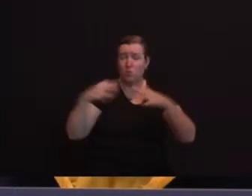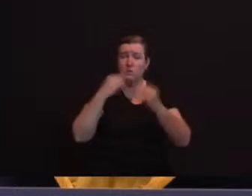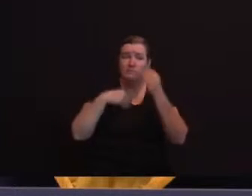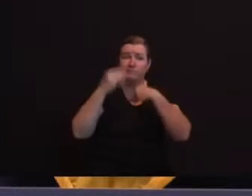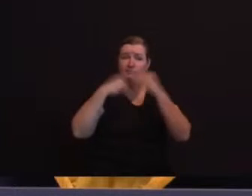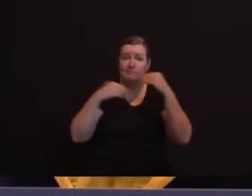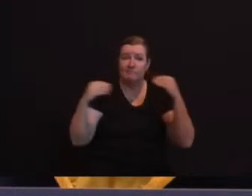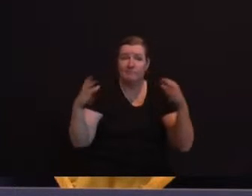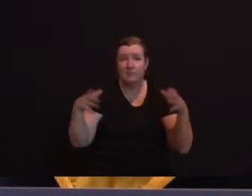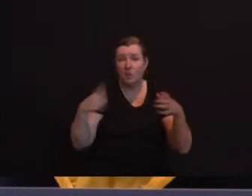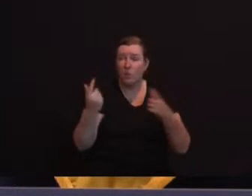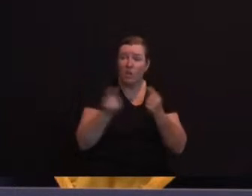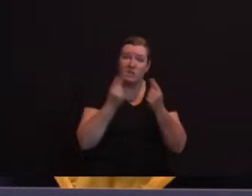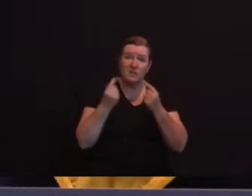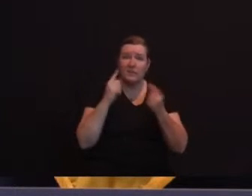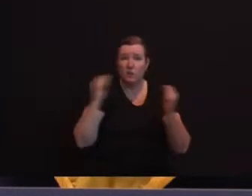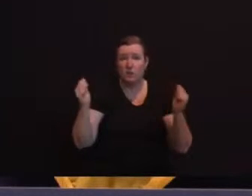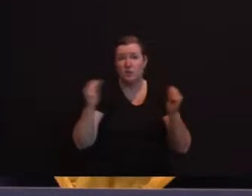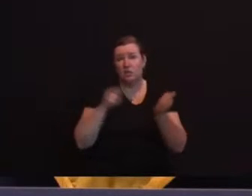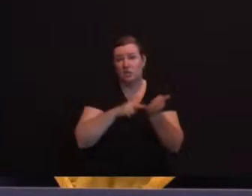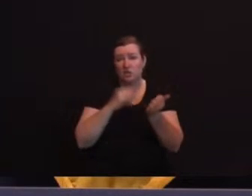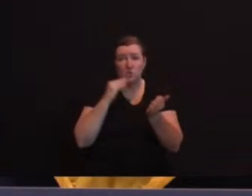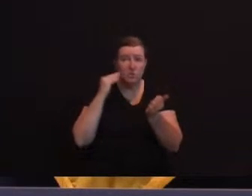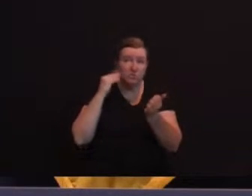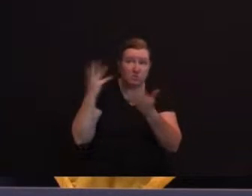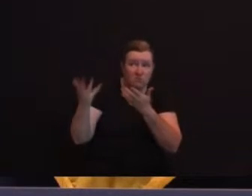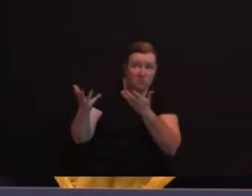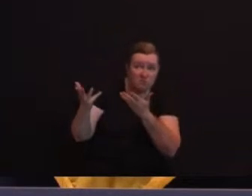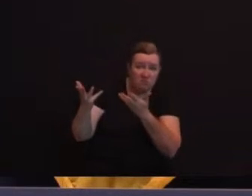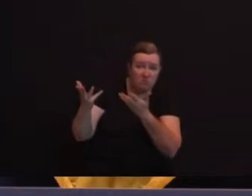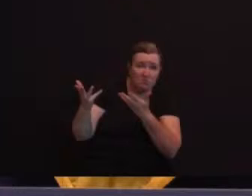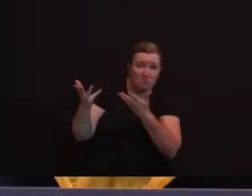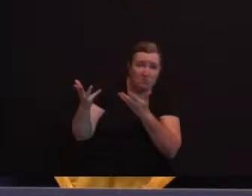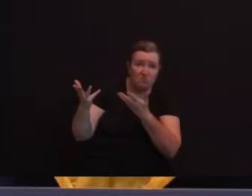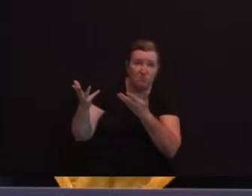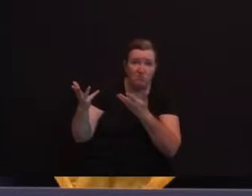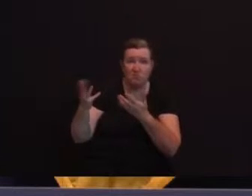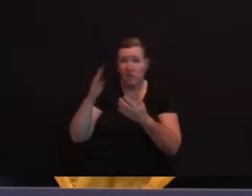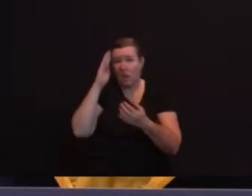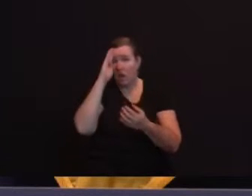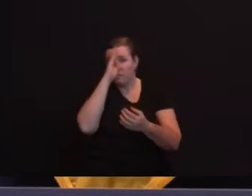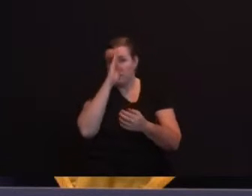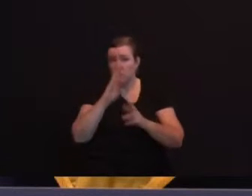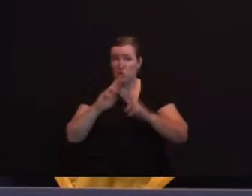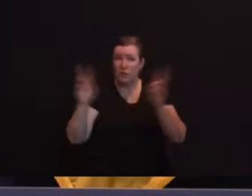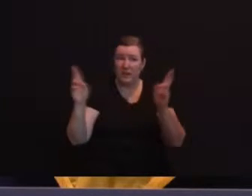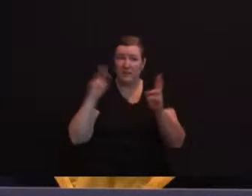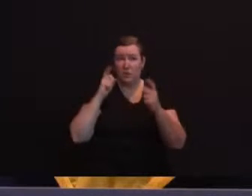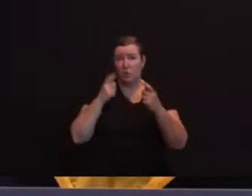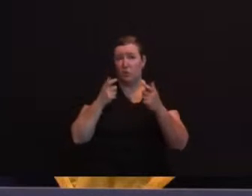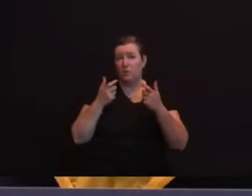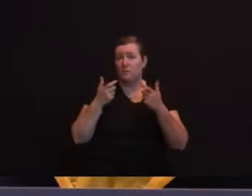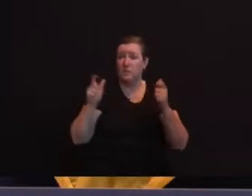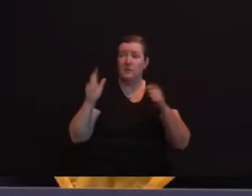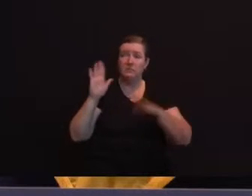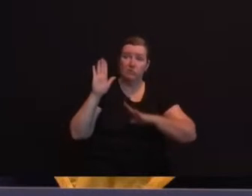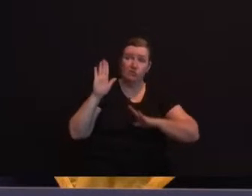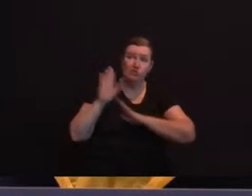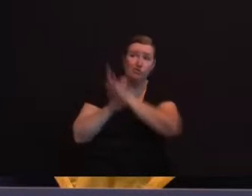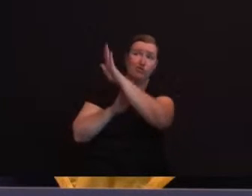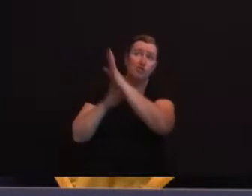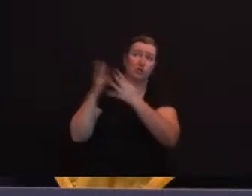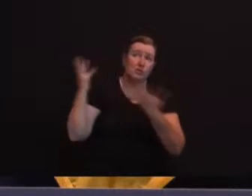that may go on in a nursing home? And are our hospitals ready for a bigger surge? Perhaps could we see